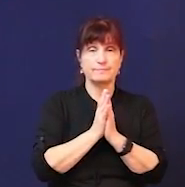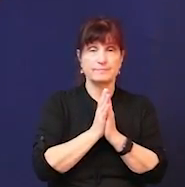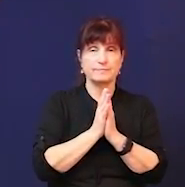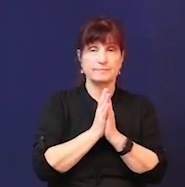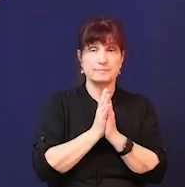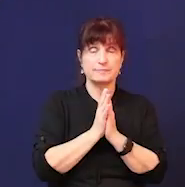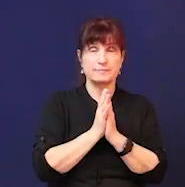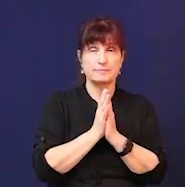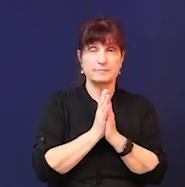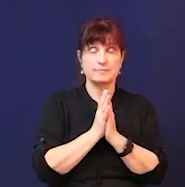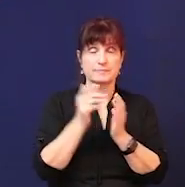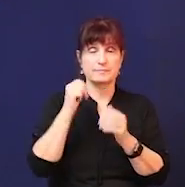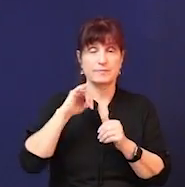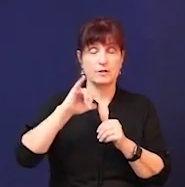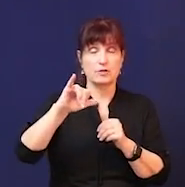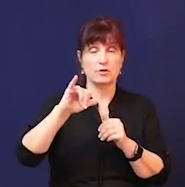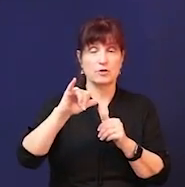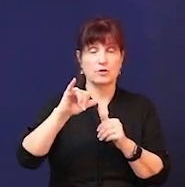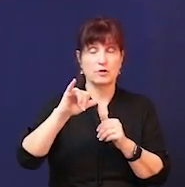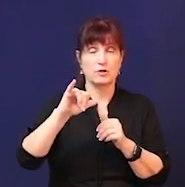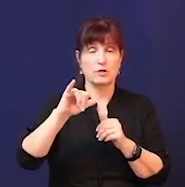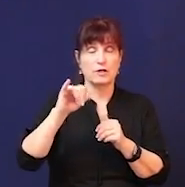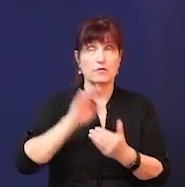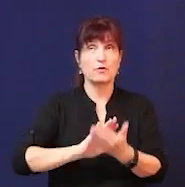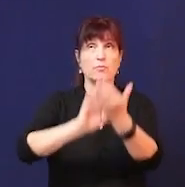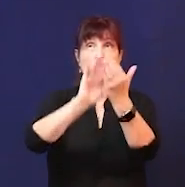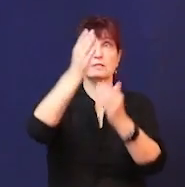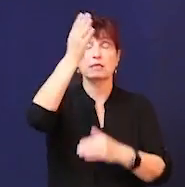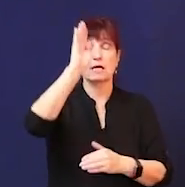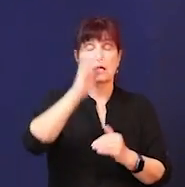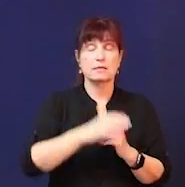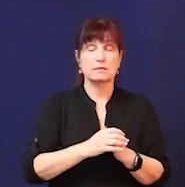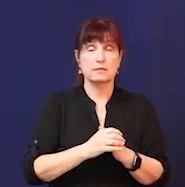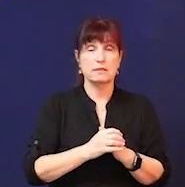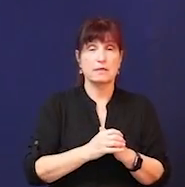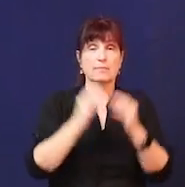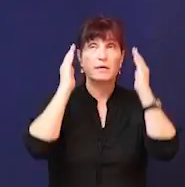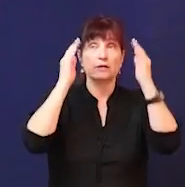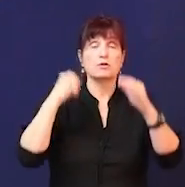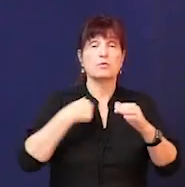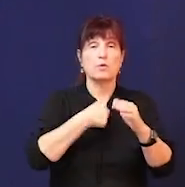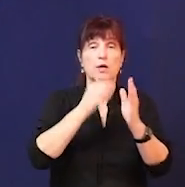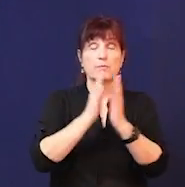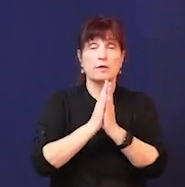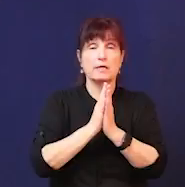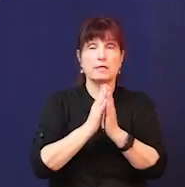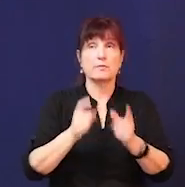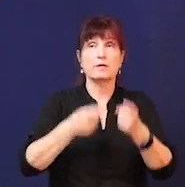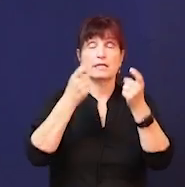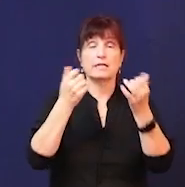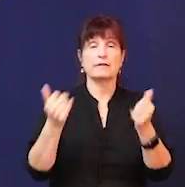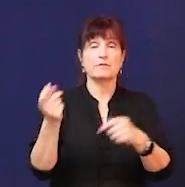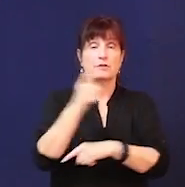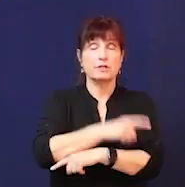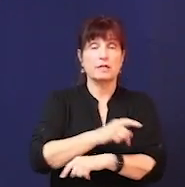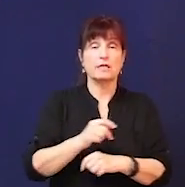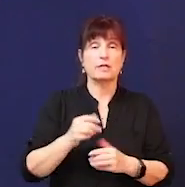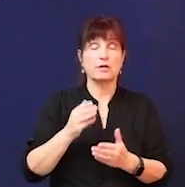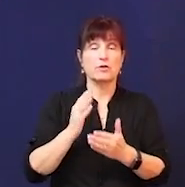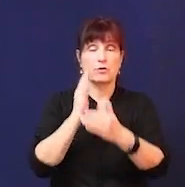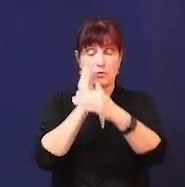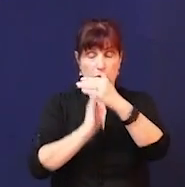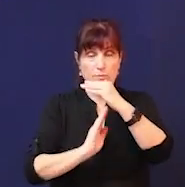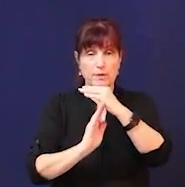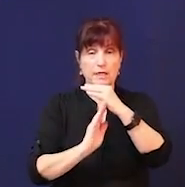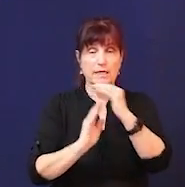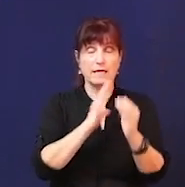prayer. Lord God, hear our prayers that we make to You, as You once heard the prayers of the faithful